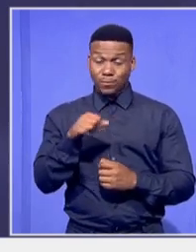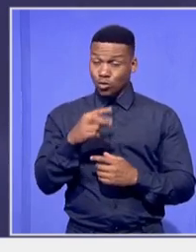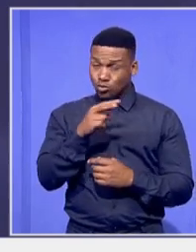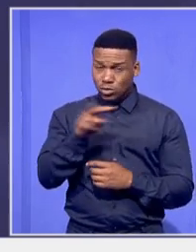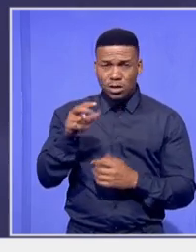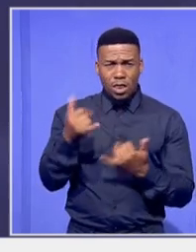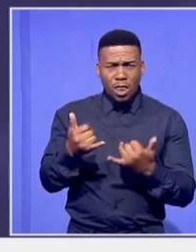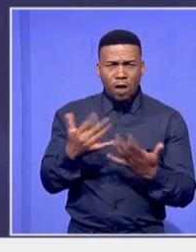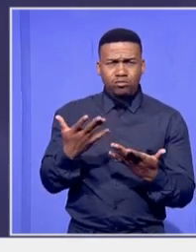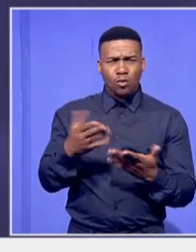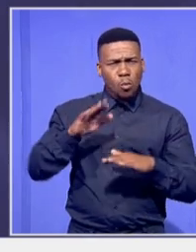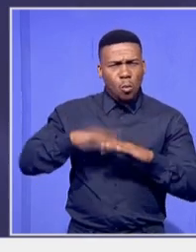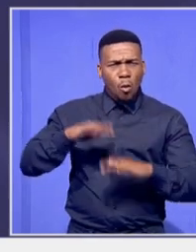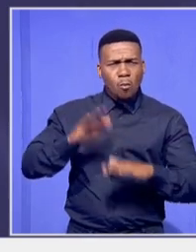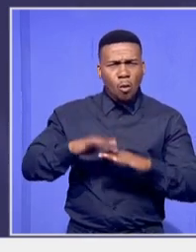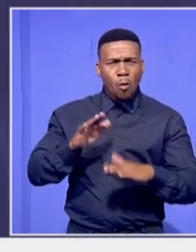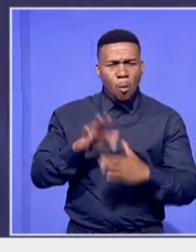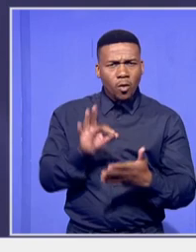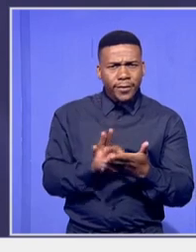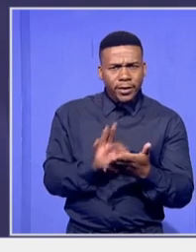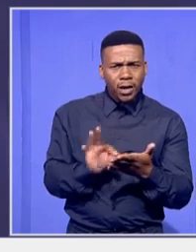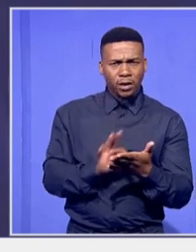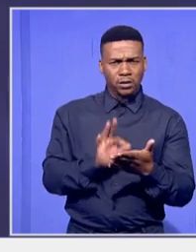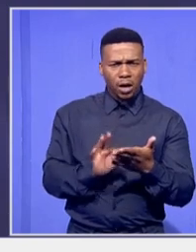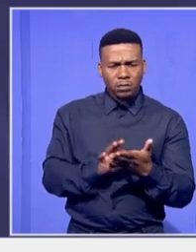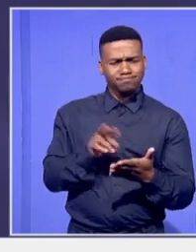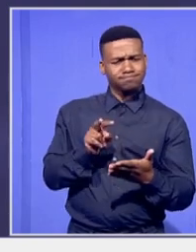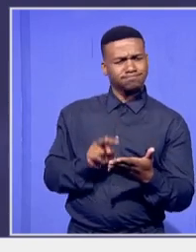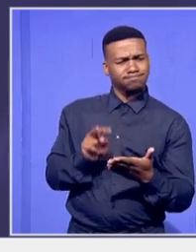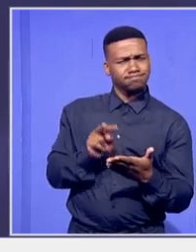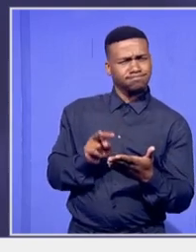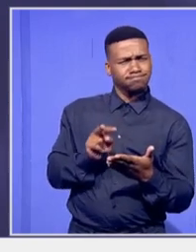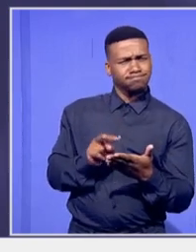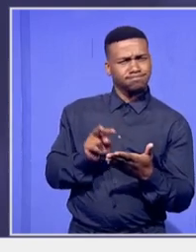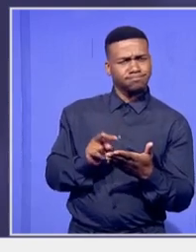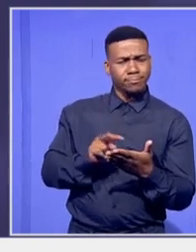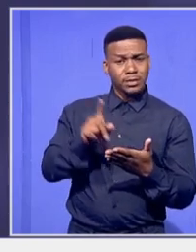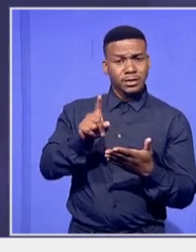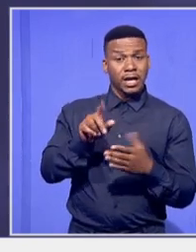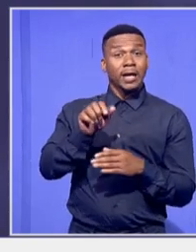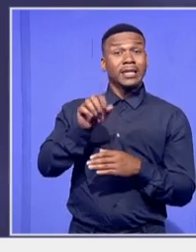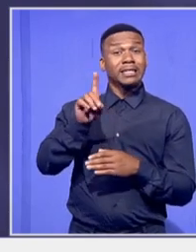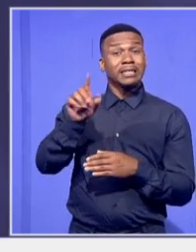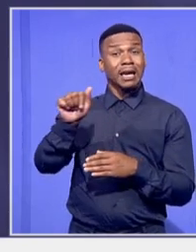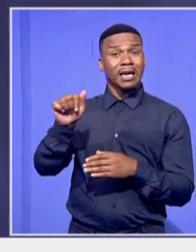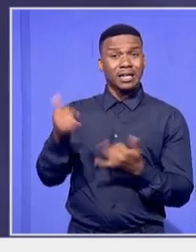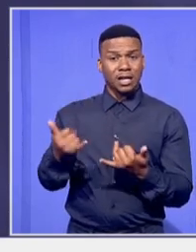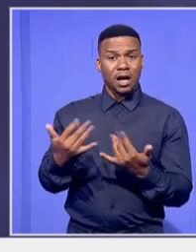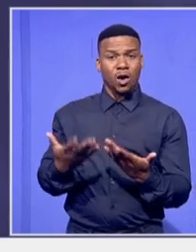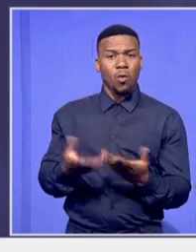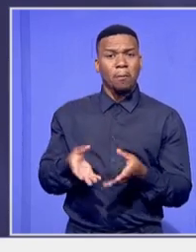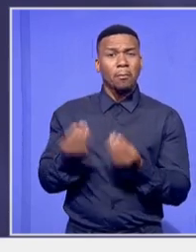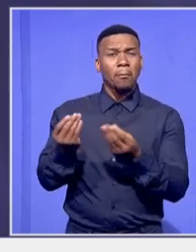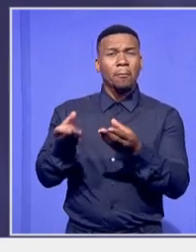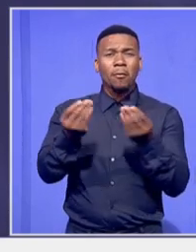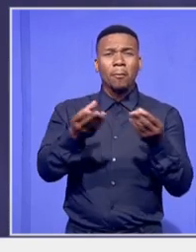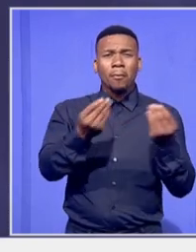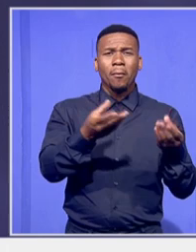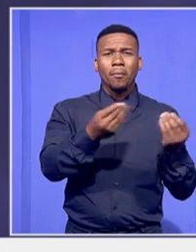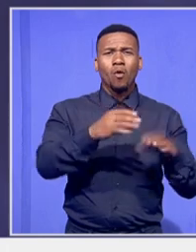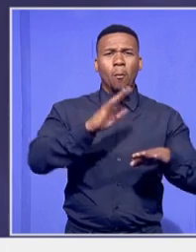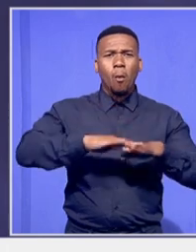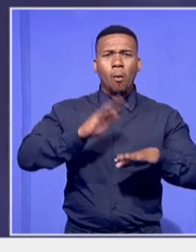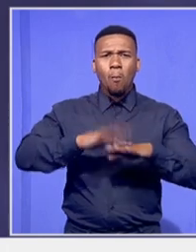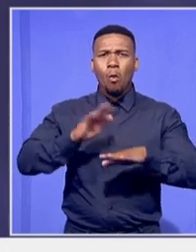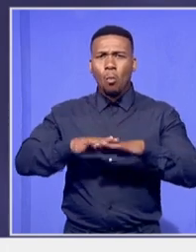more by-elections, and you saw it play out when the DA made gains and got more votes than we've ever